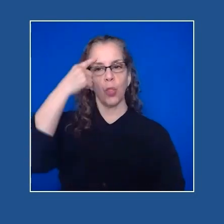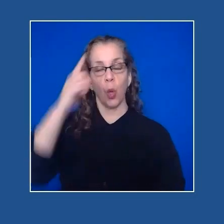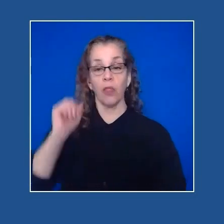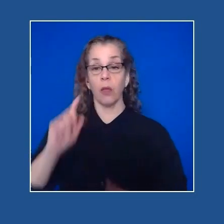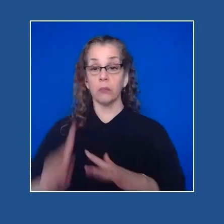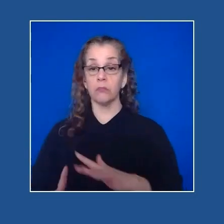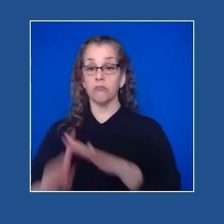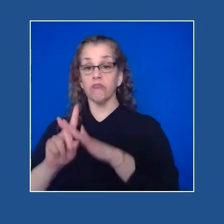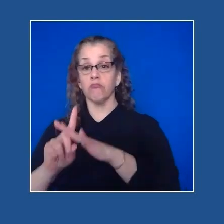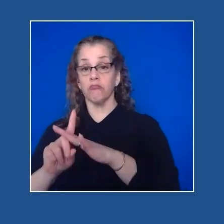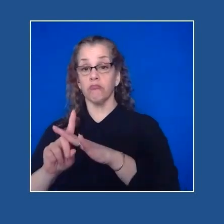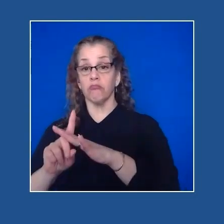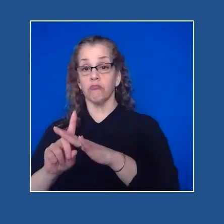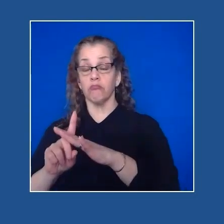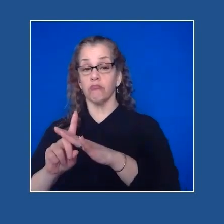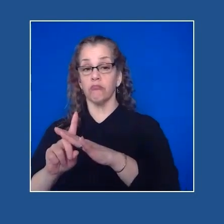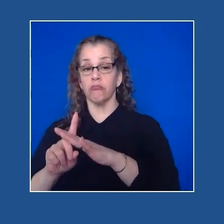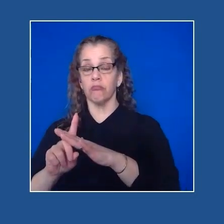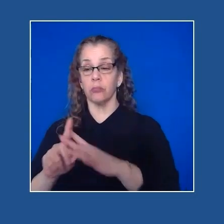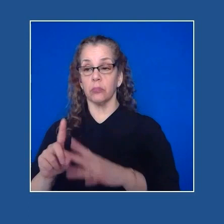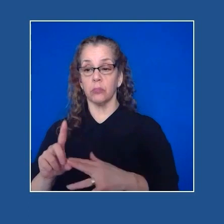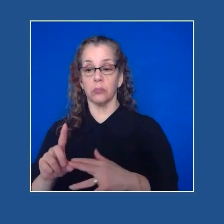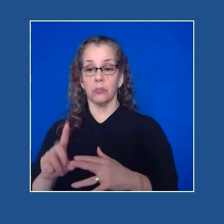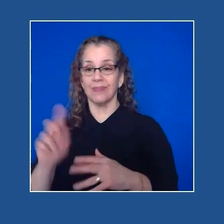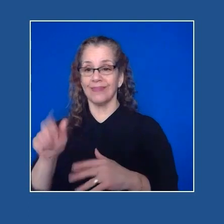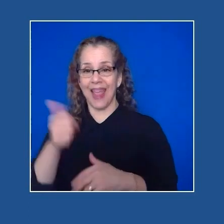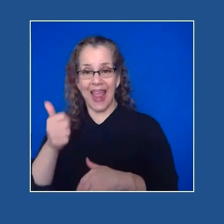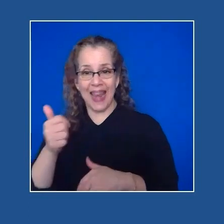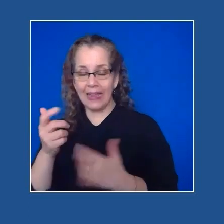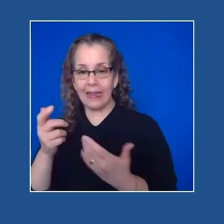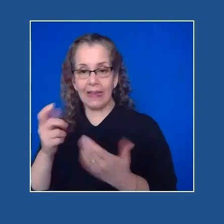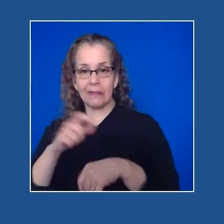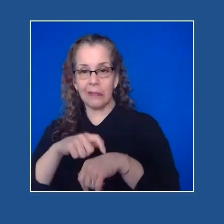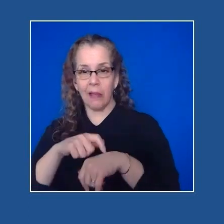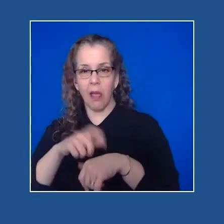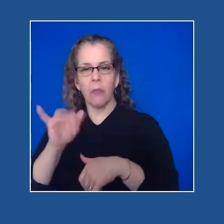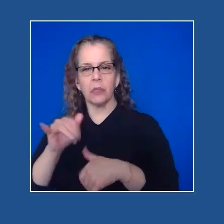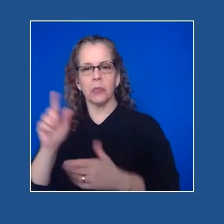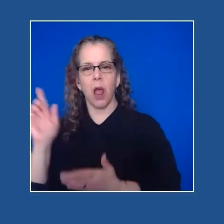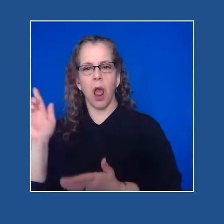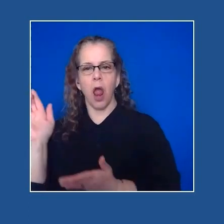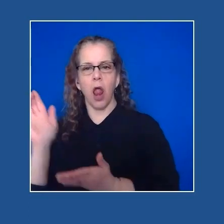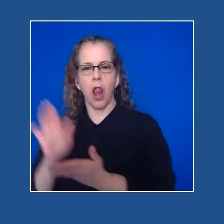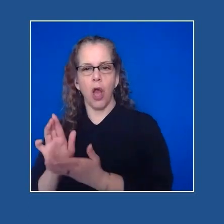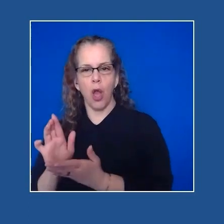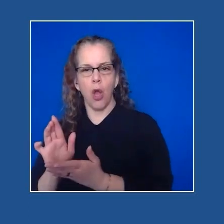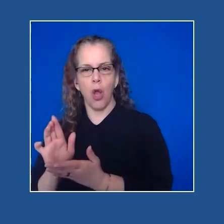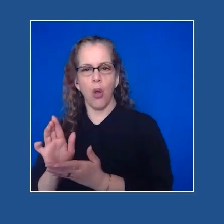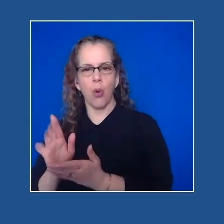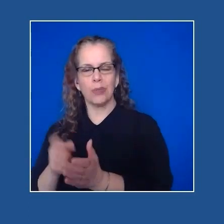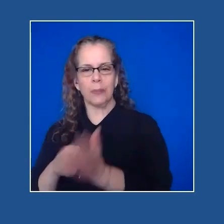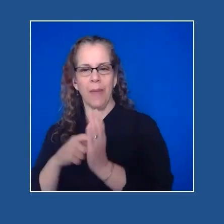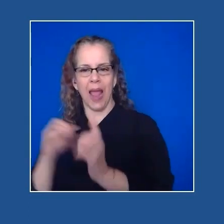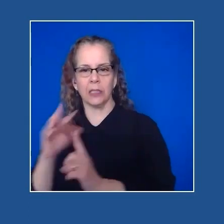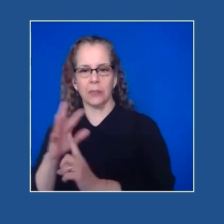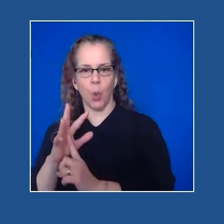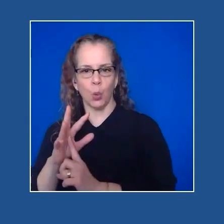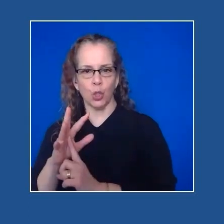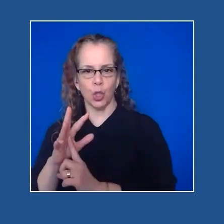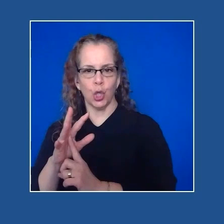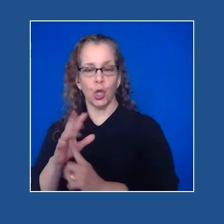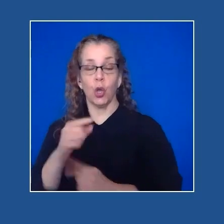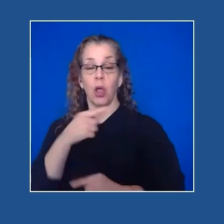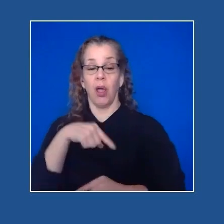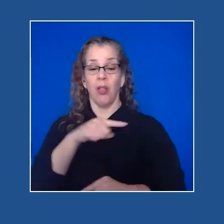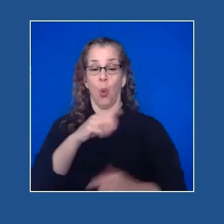group may have functioned as a low-demand exposure for veterans who had some concerns about what it was going to be like trying out a